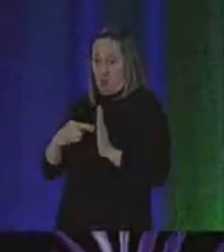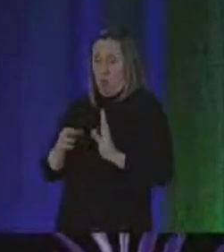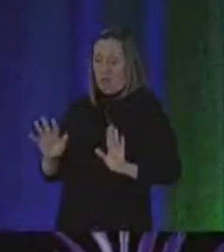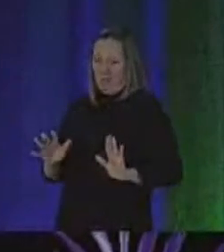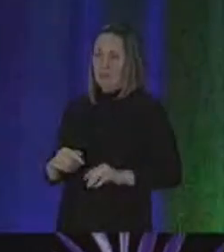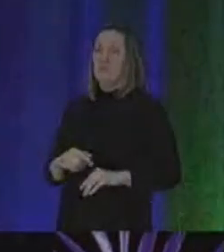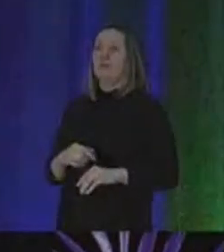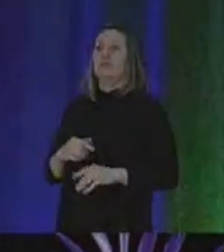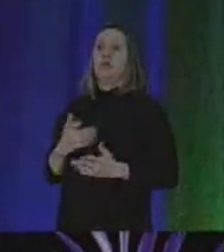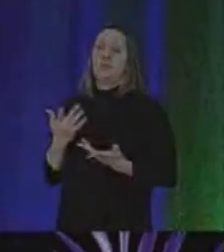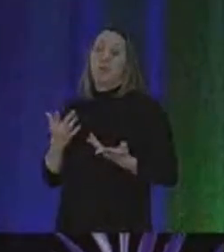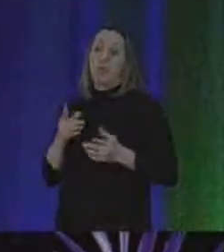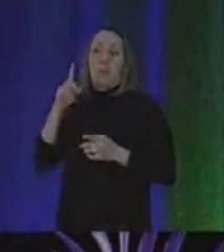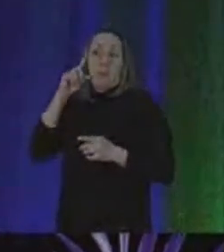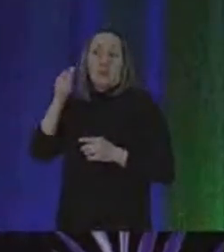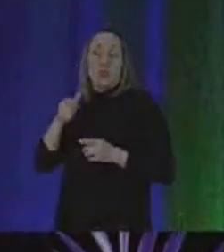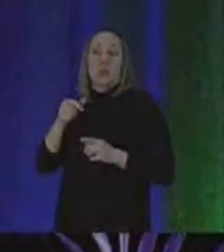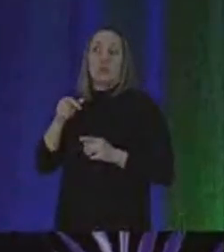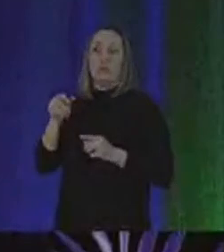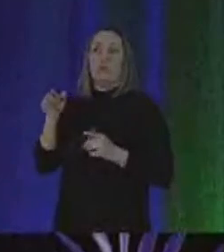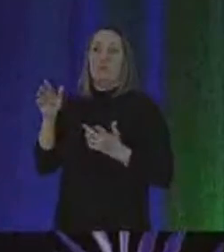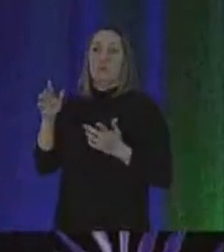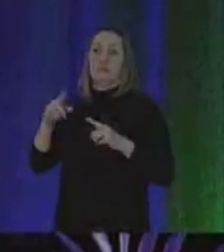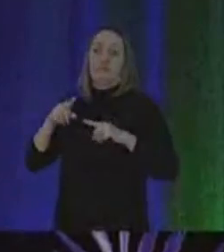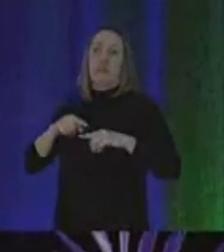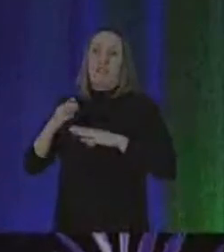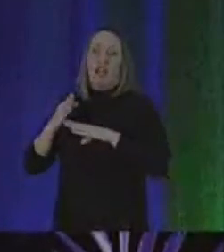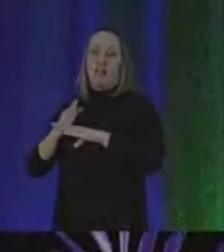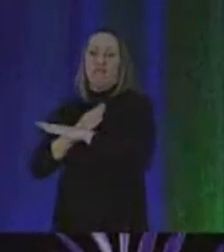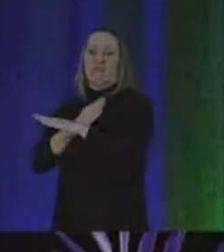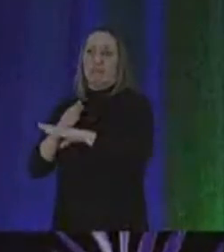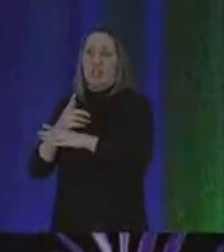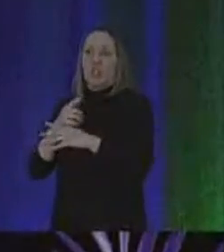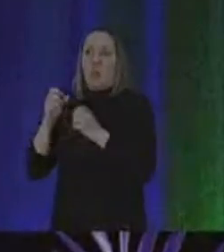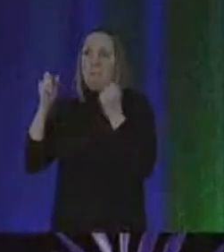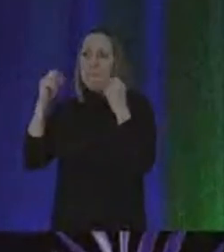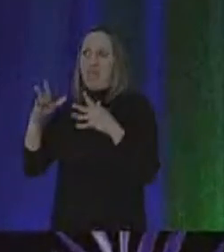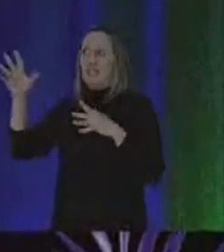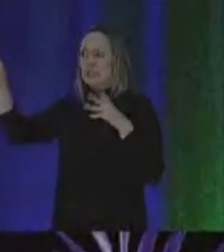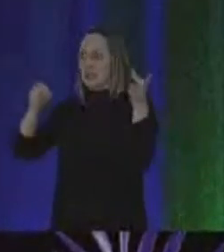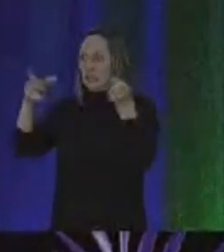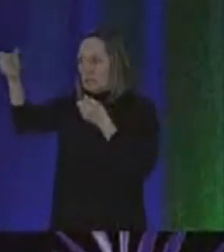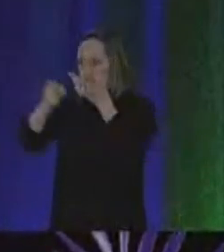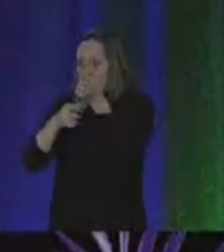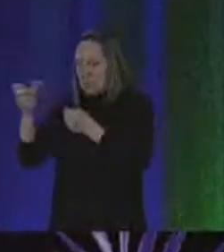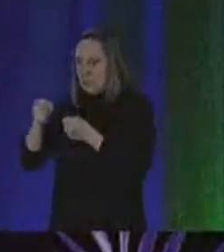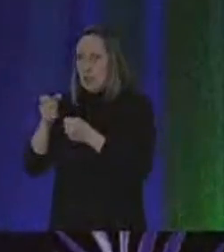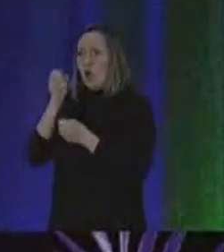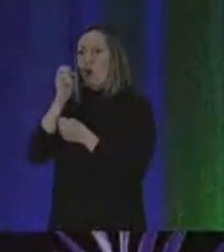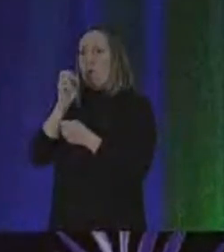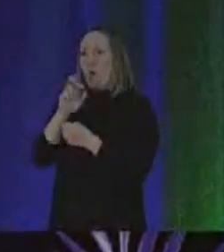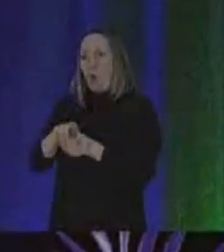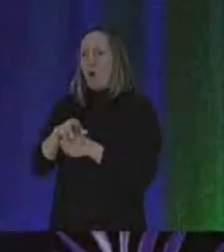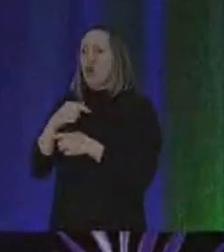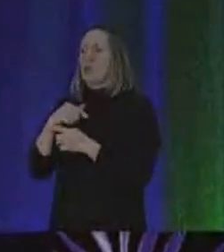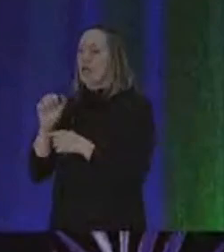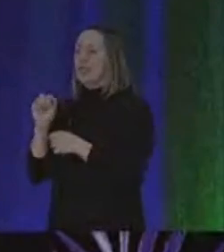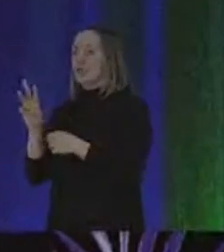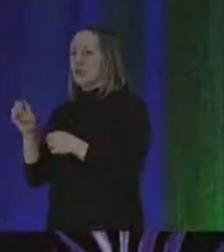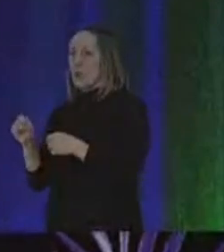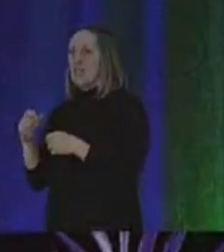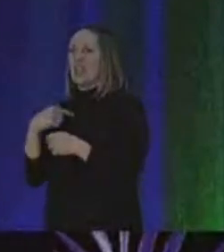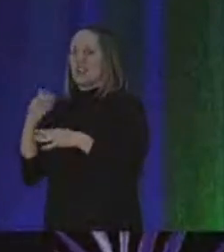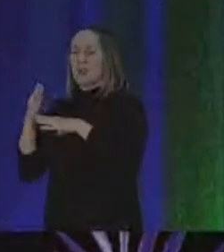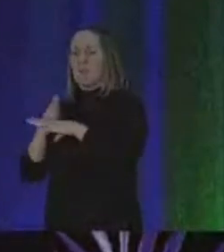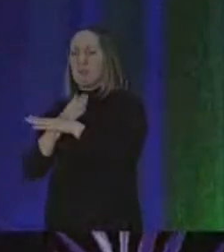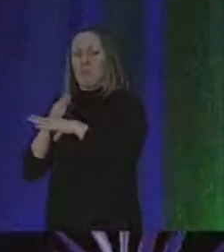and feel somewhere on the spectrum between that Frankenstack I showed you earlier and full-on AWS, and I think you'll find a sweet spot with something